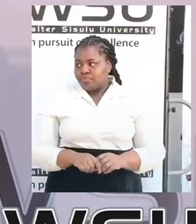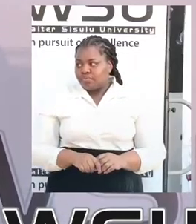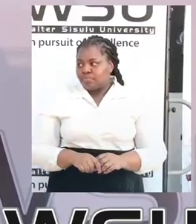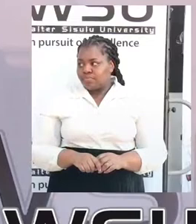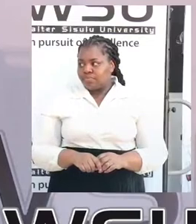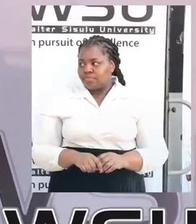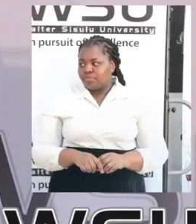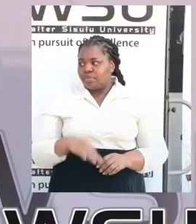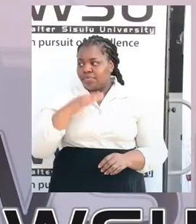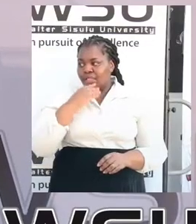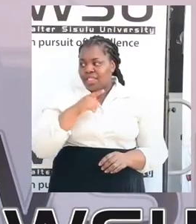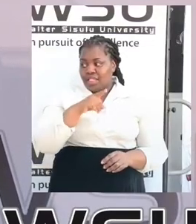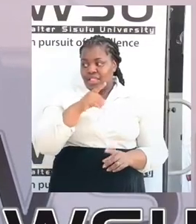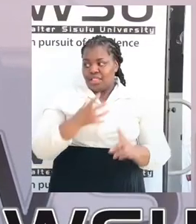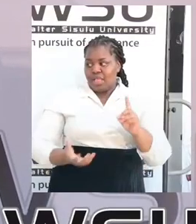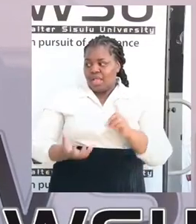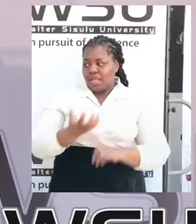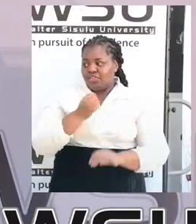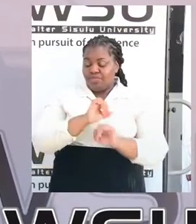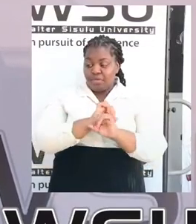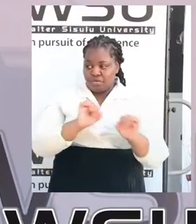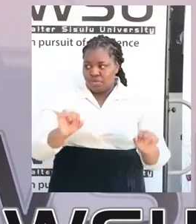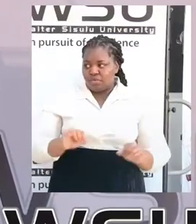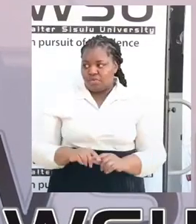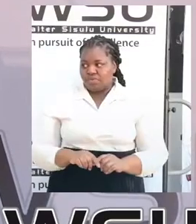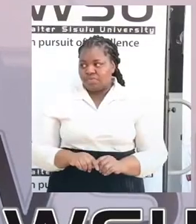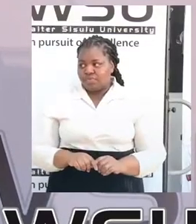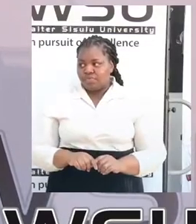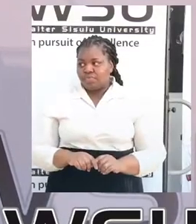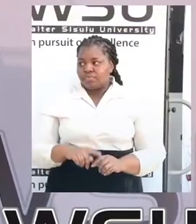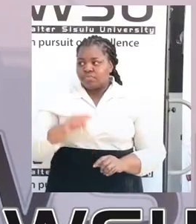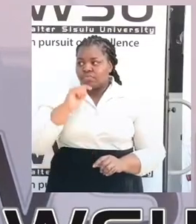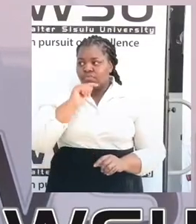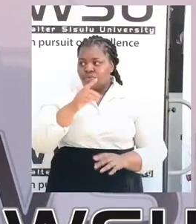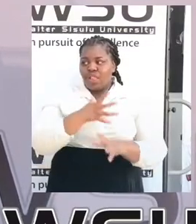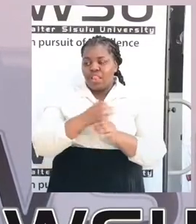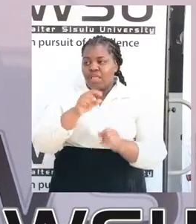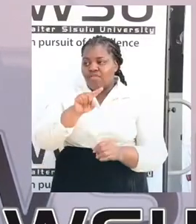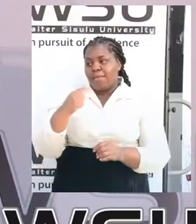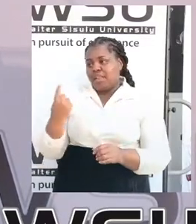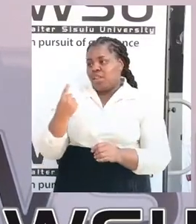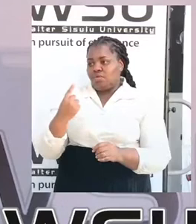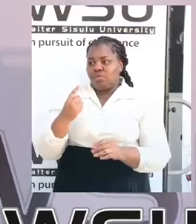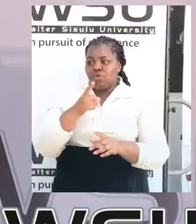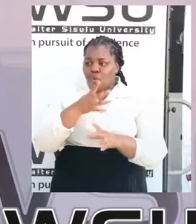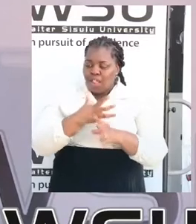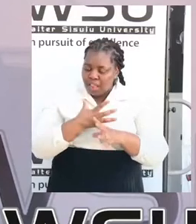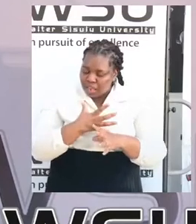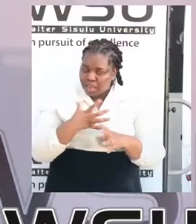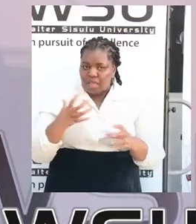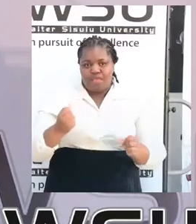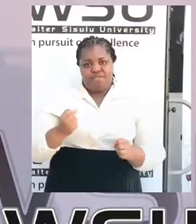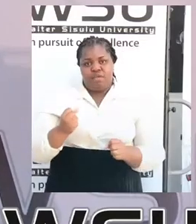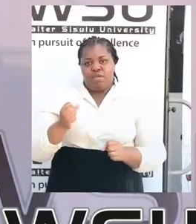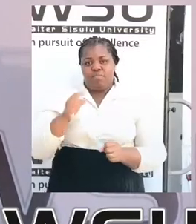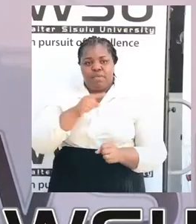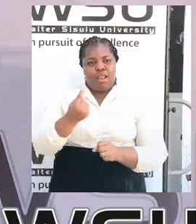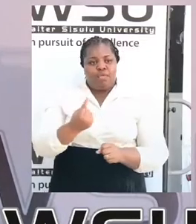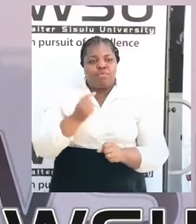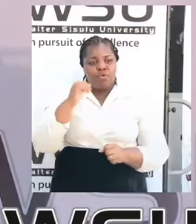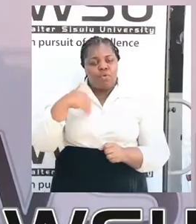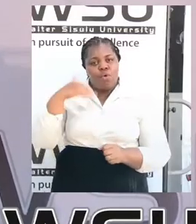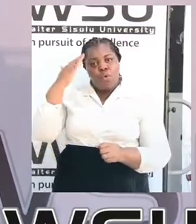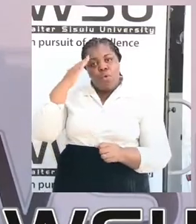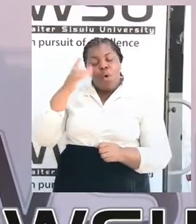your achievement, but you've never been alone, and you will never be. We know